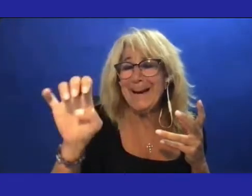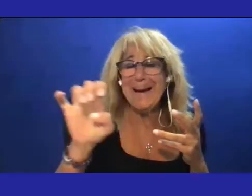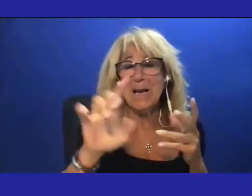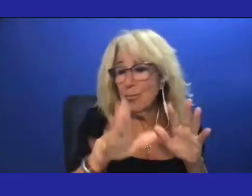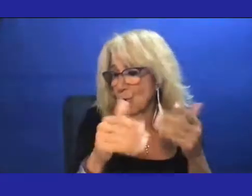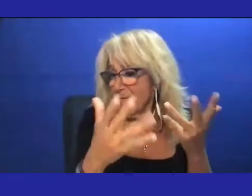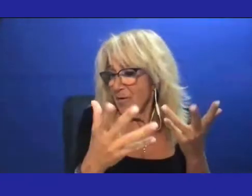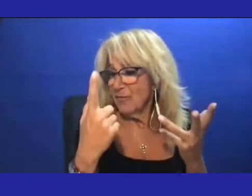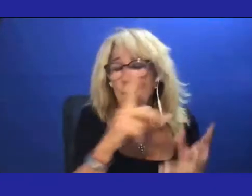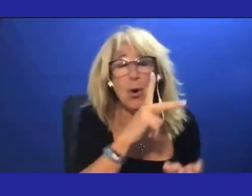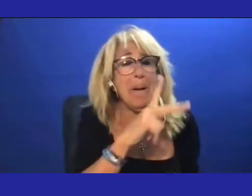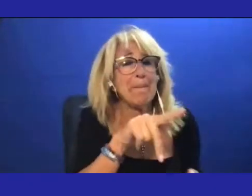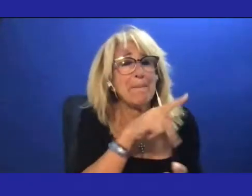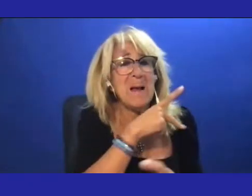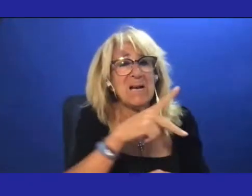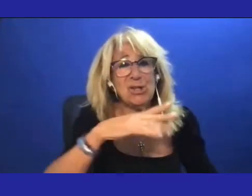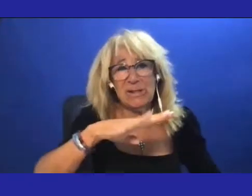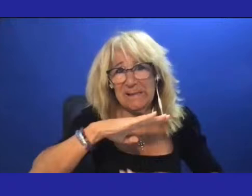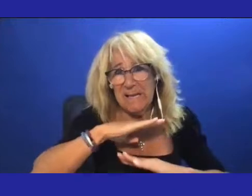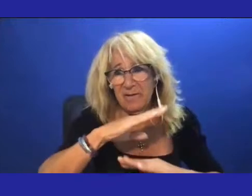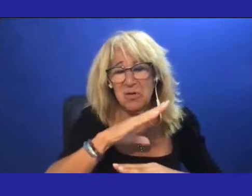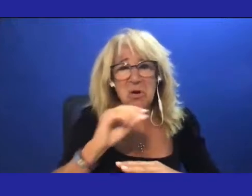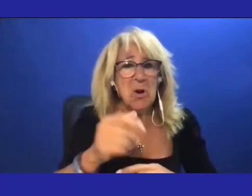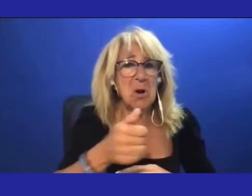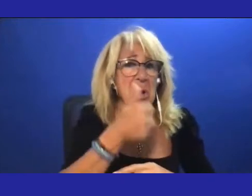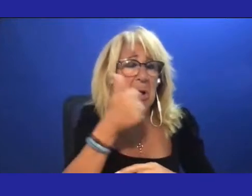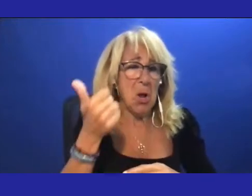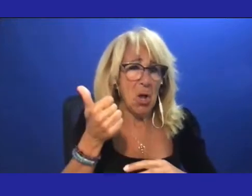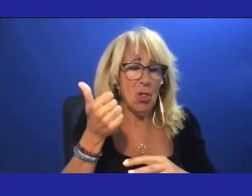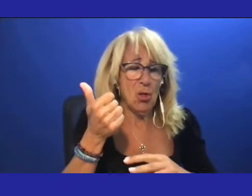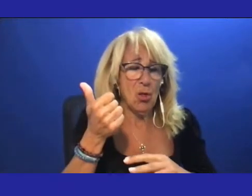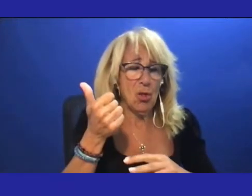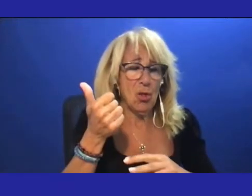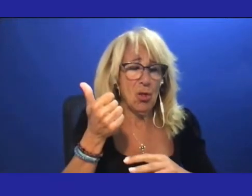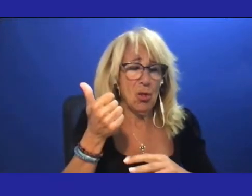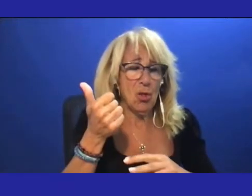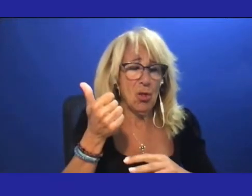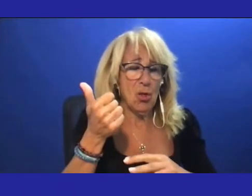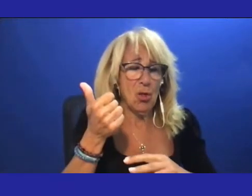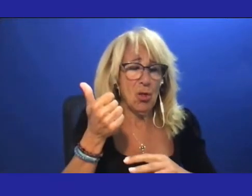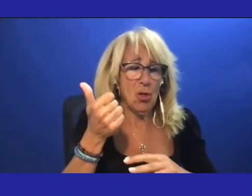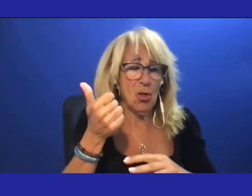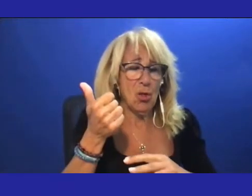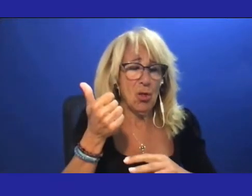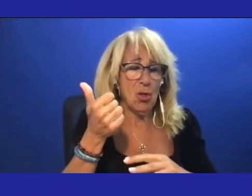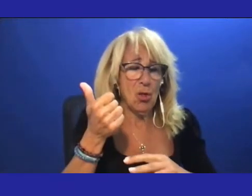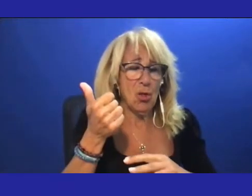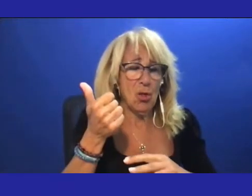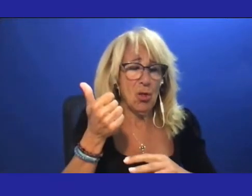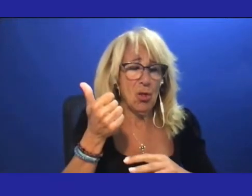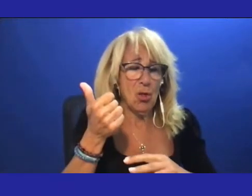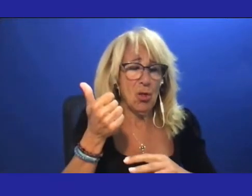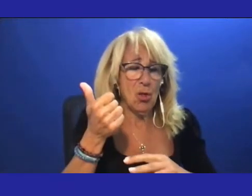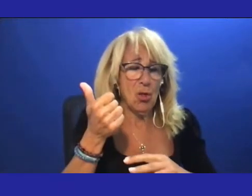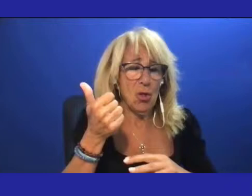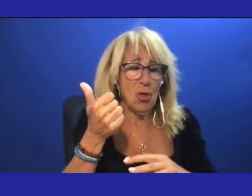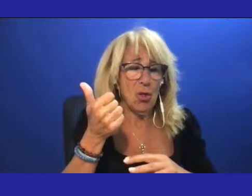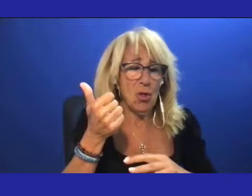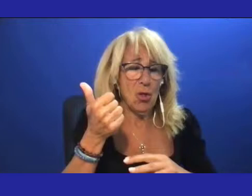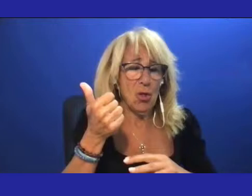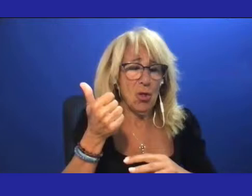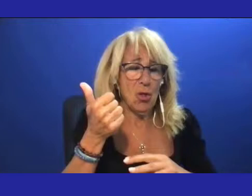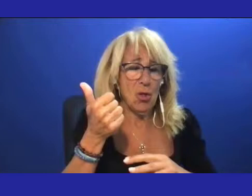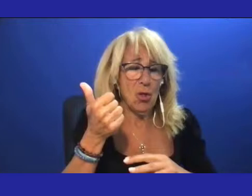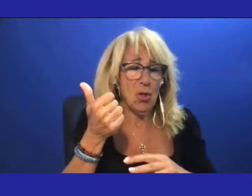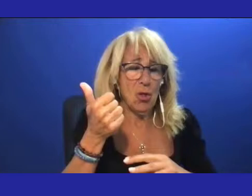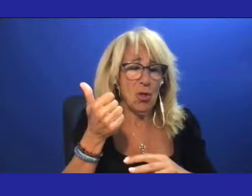and some other products. I'll read the resolution right now and then introduce the two colleagues that will be presenting.